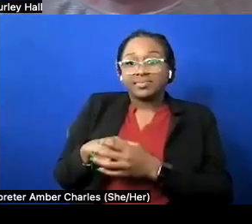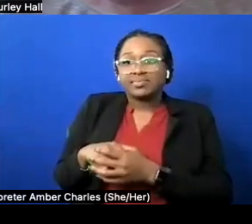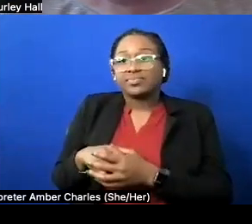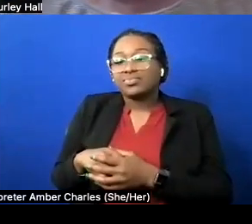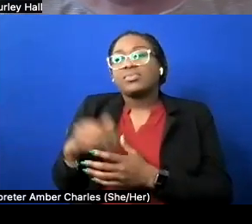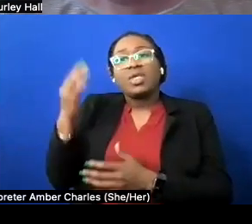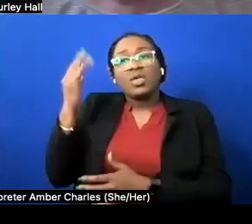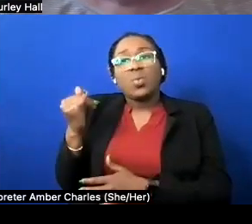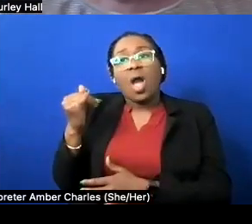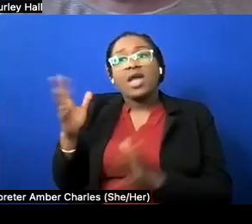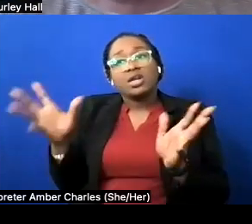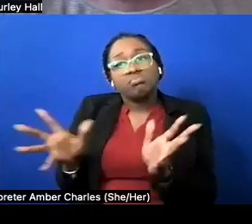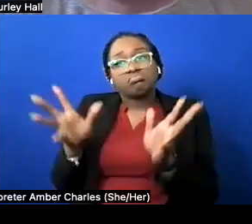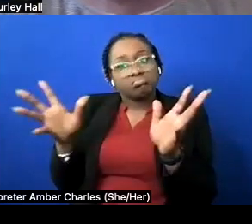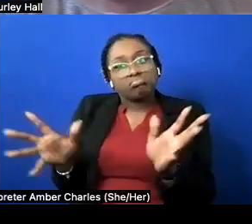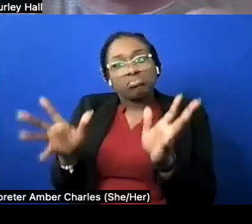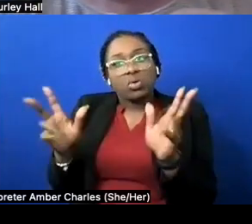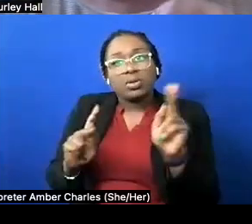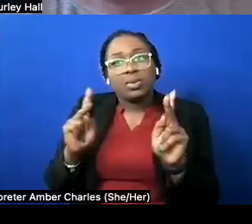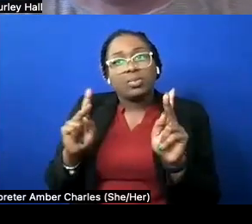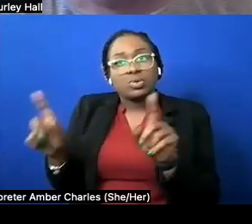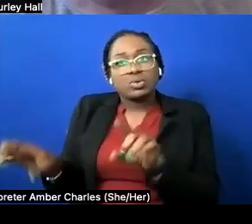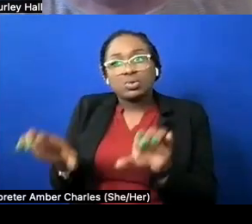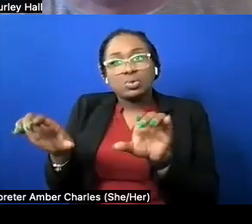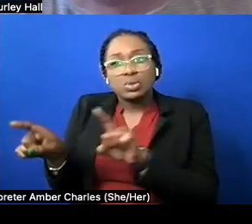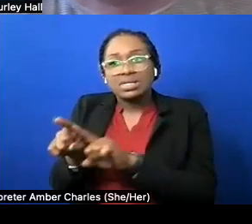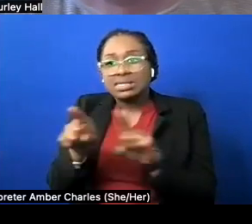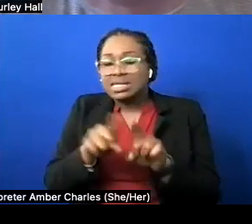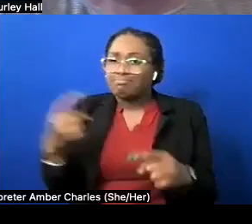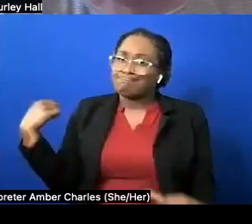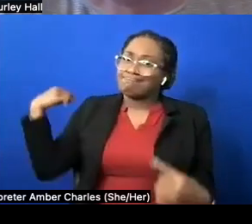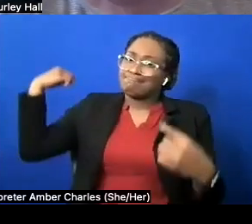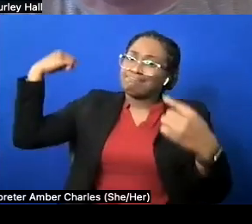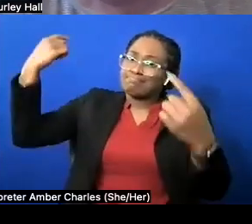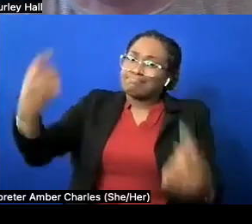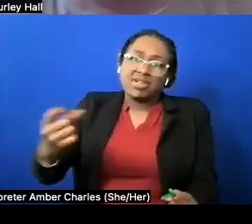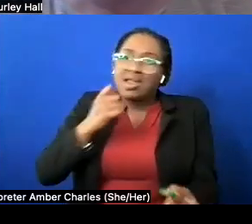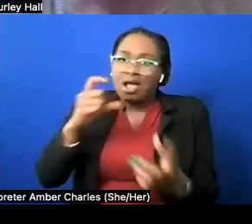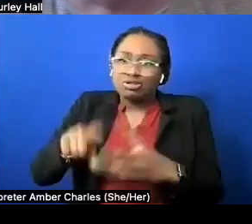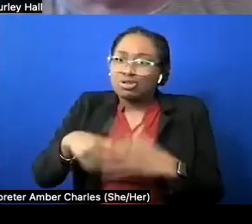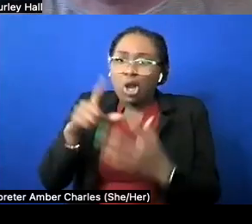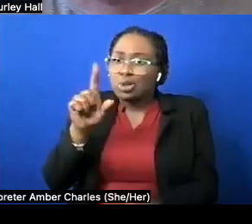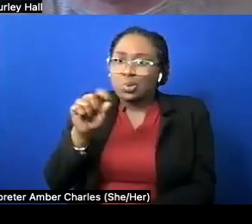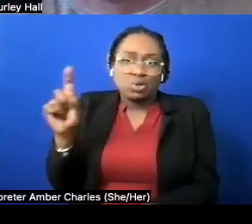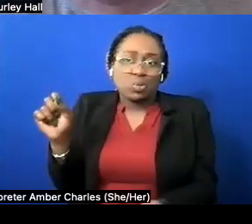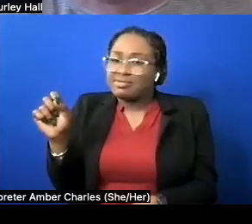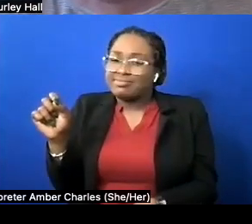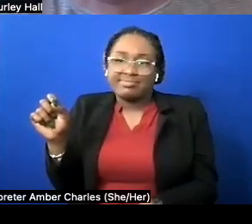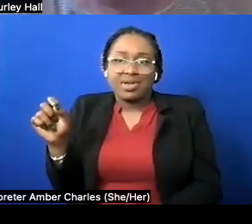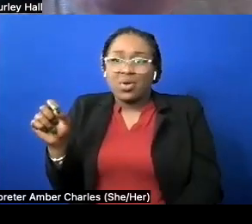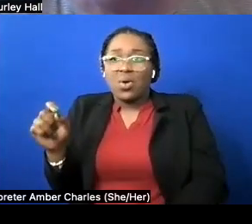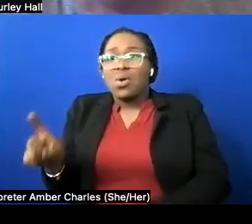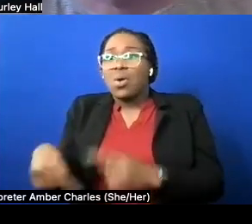also encourage people to do the same. And I've done this for a long time. This is not something that has started happening in 2020. When I was working